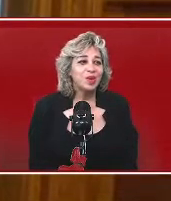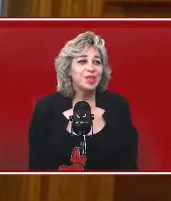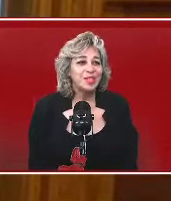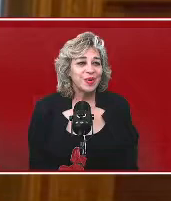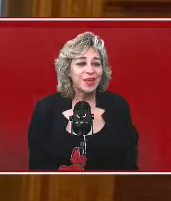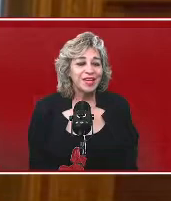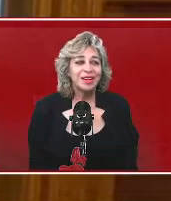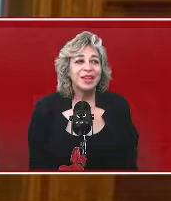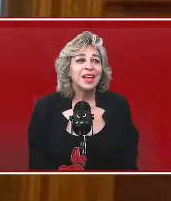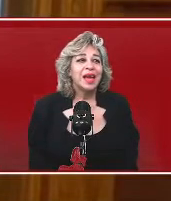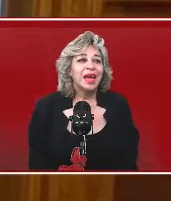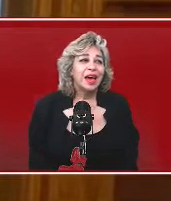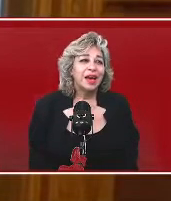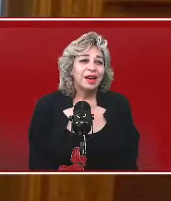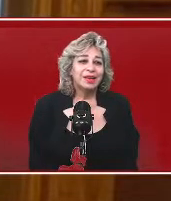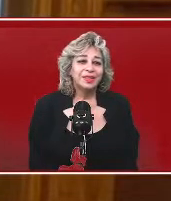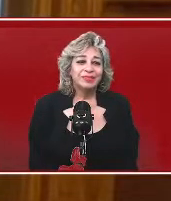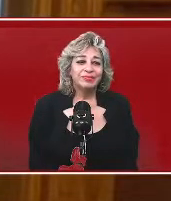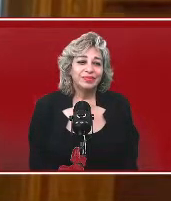hope you enjoyed it.